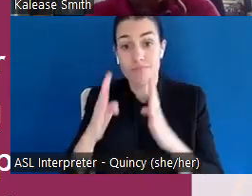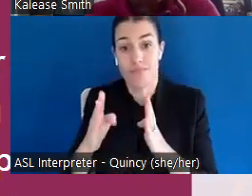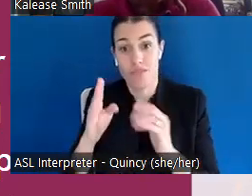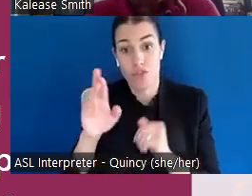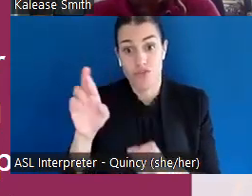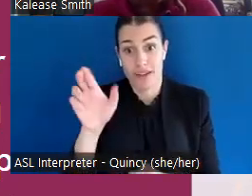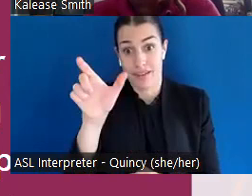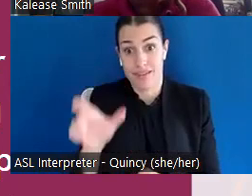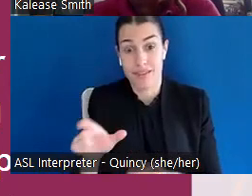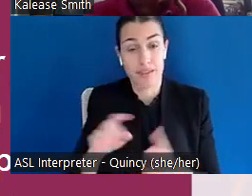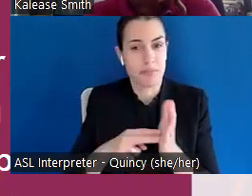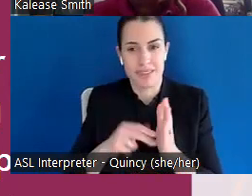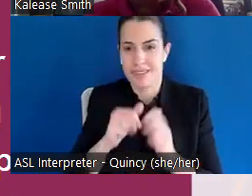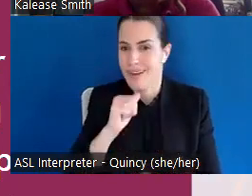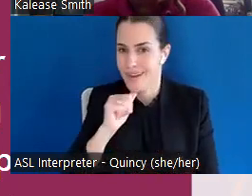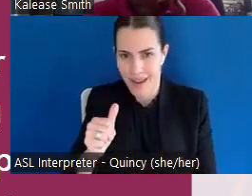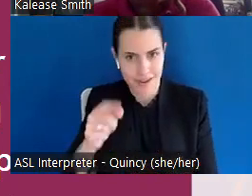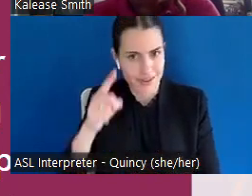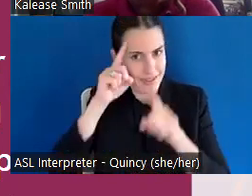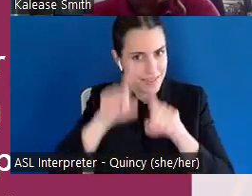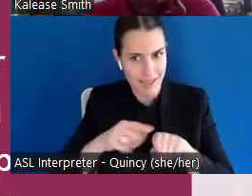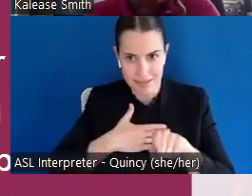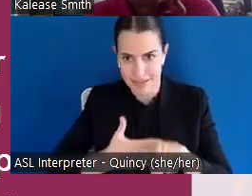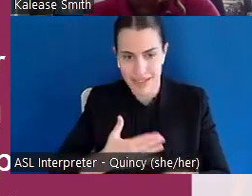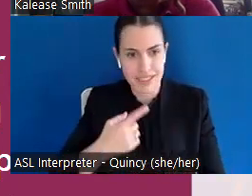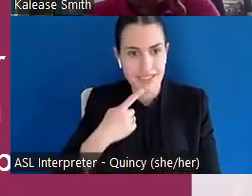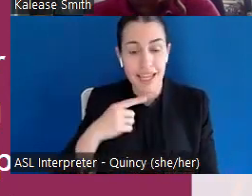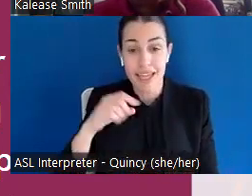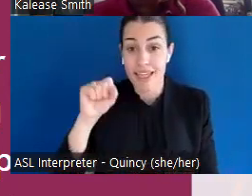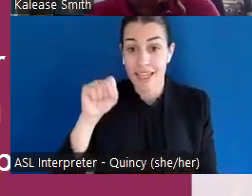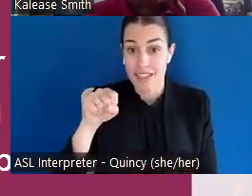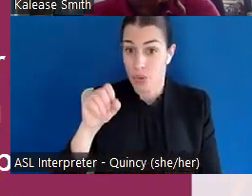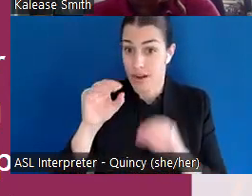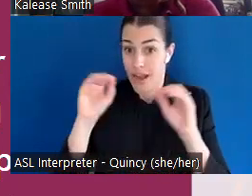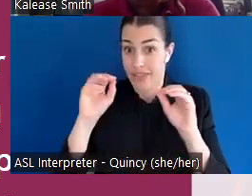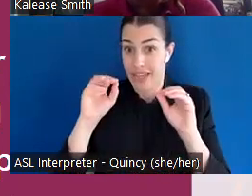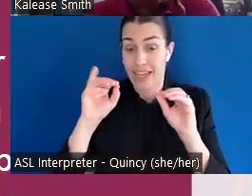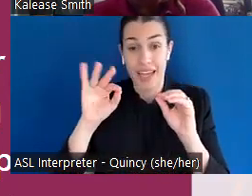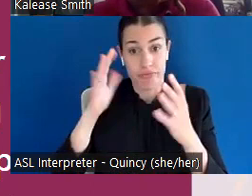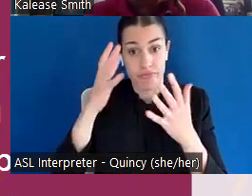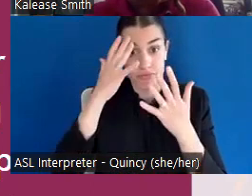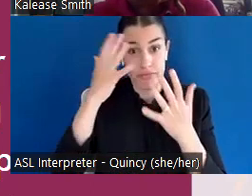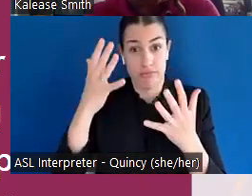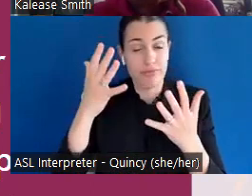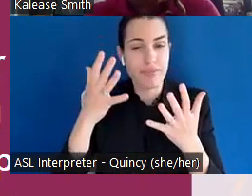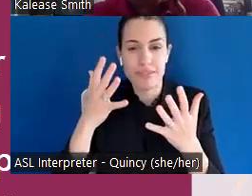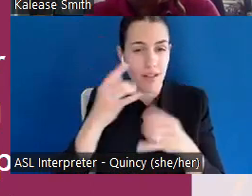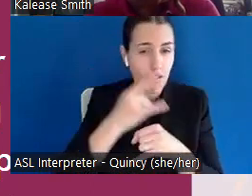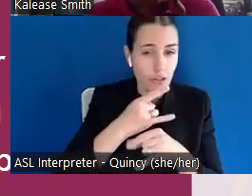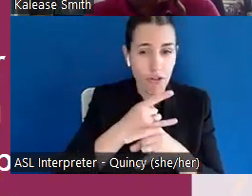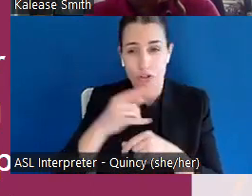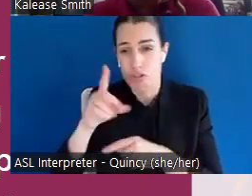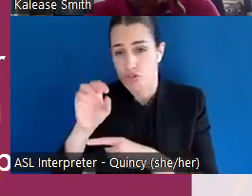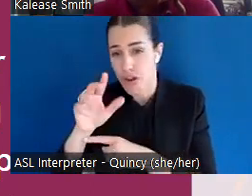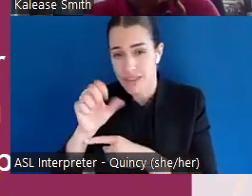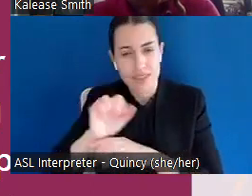not indicate consent, saying yes or saying nothing while under the influence of drugs or alcohol, saying yes because you're